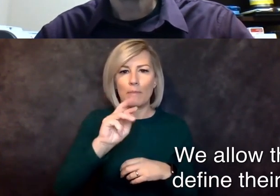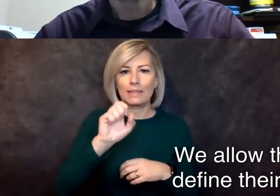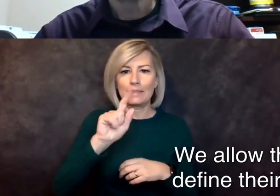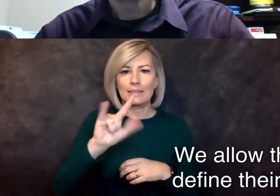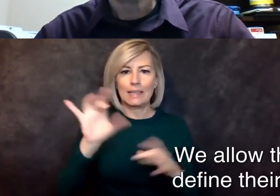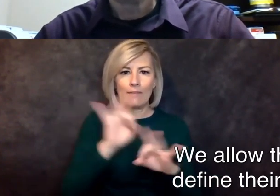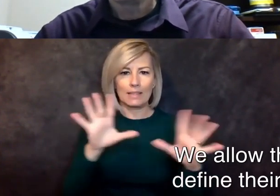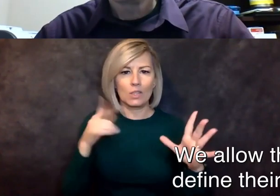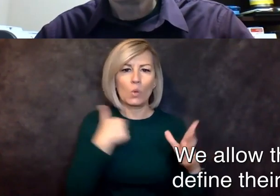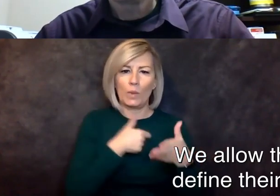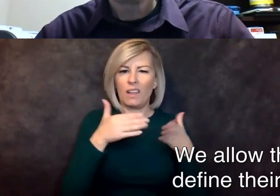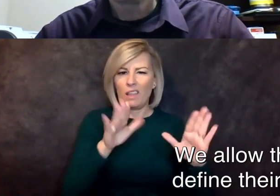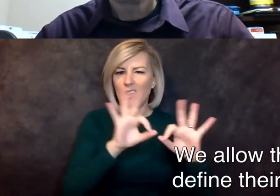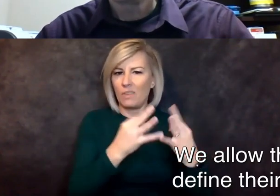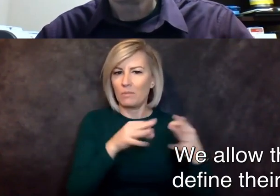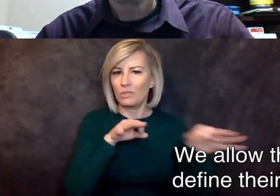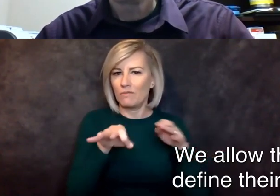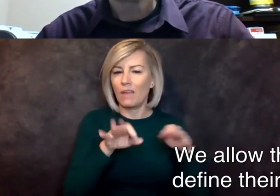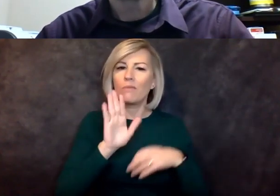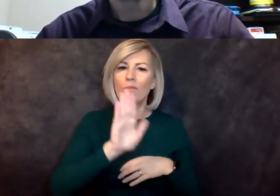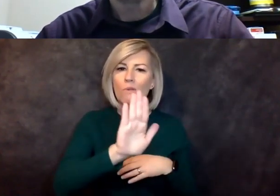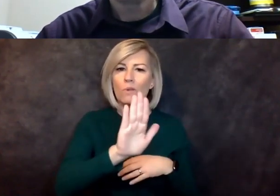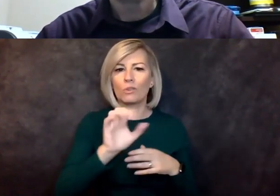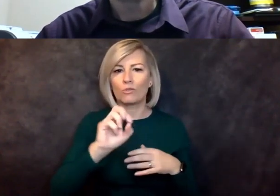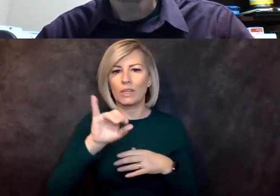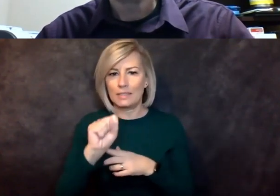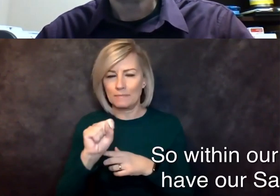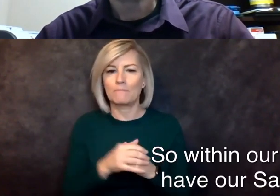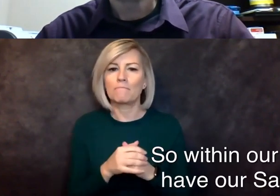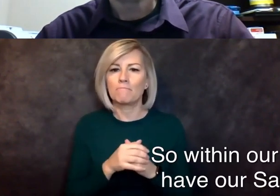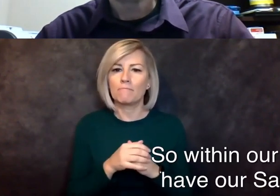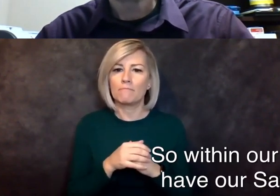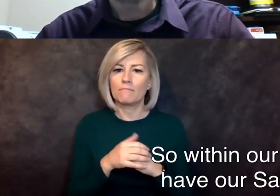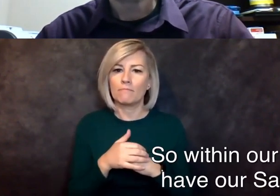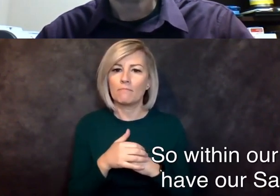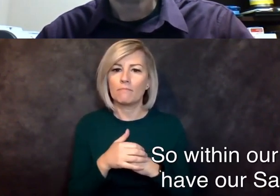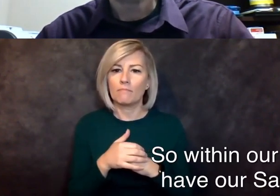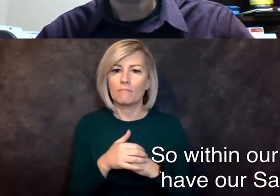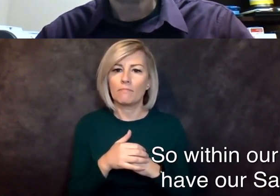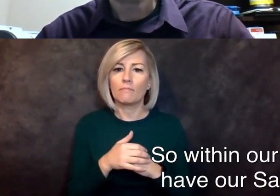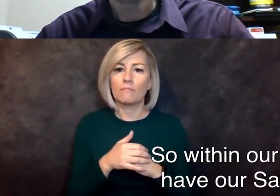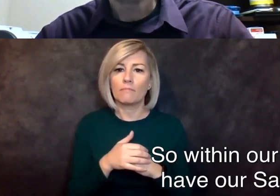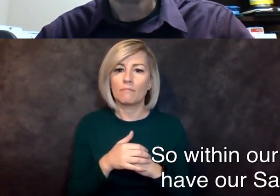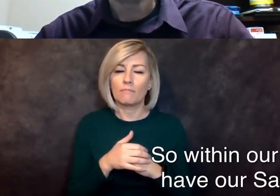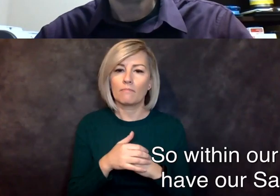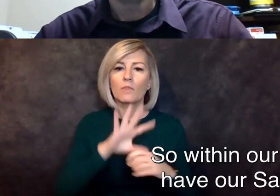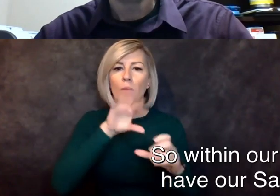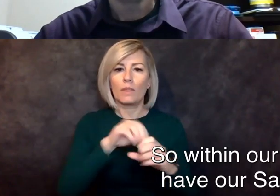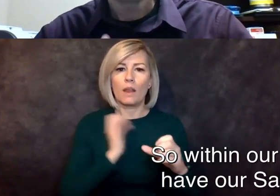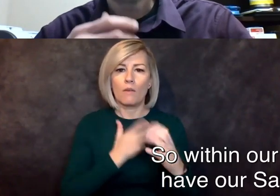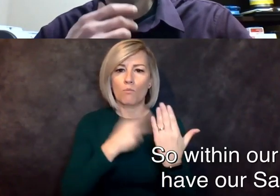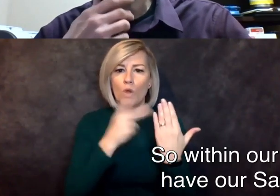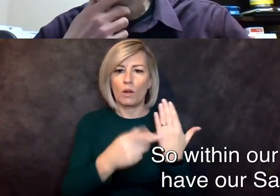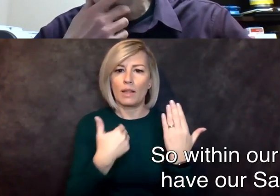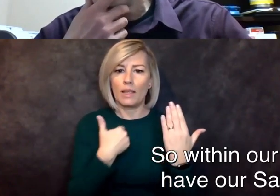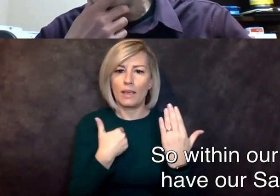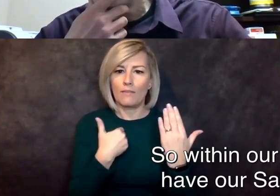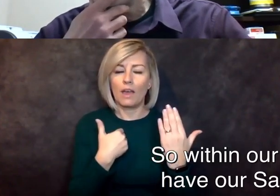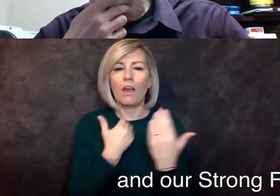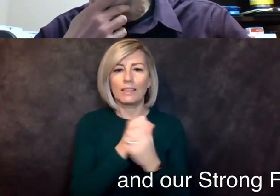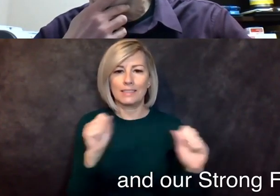allow the family to define their own crisis. So within our programs, we have our Safe